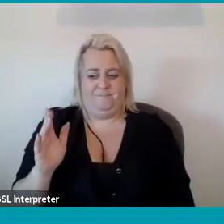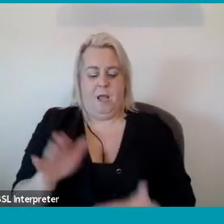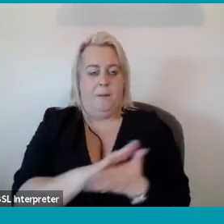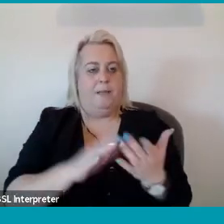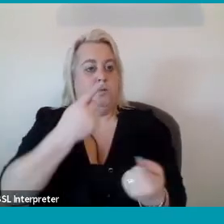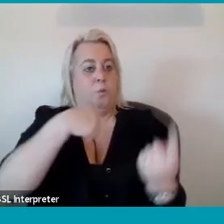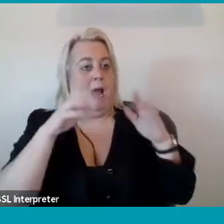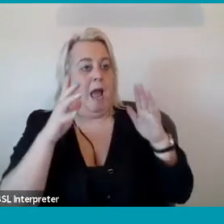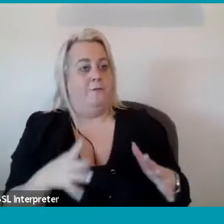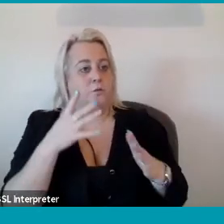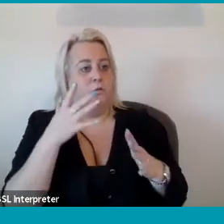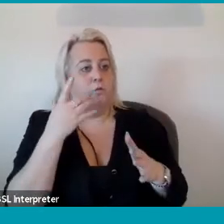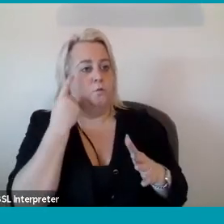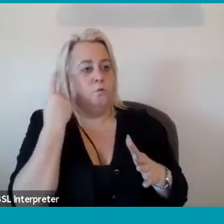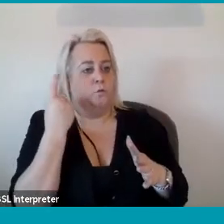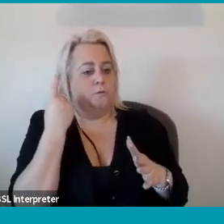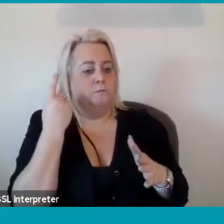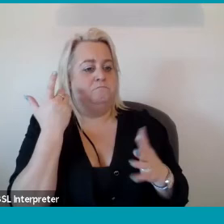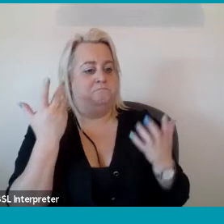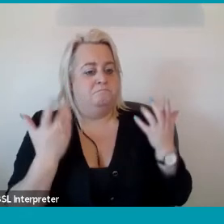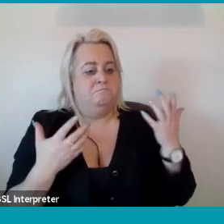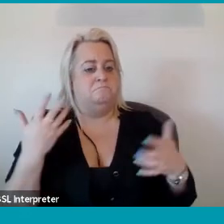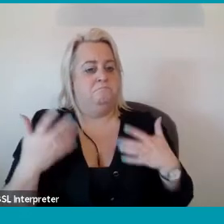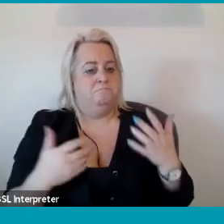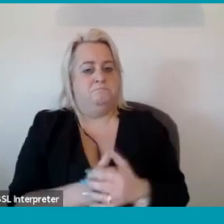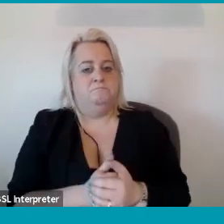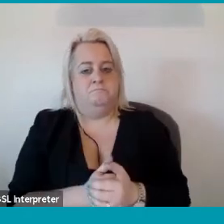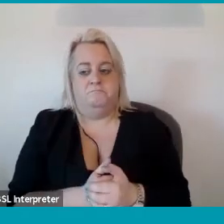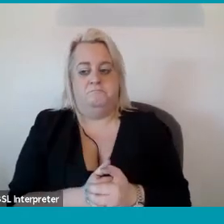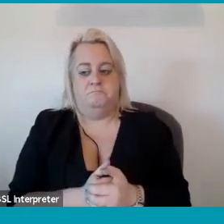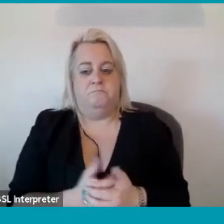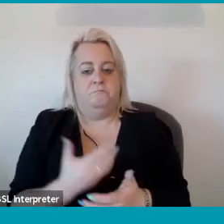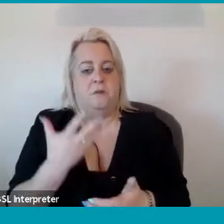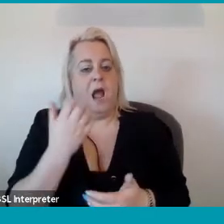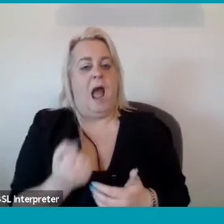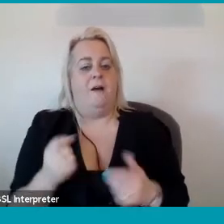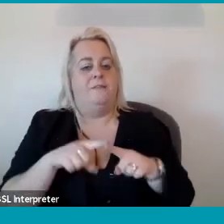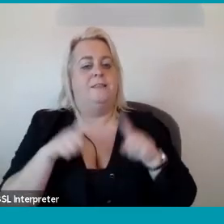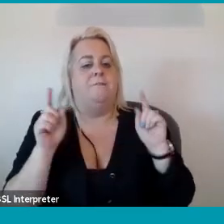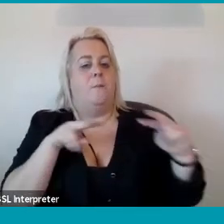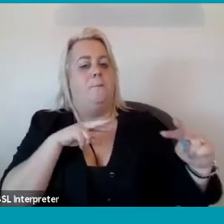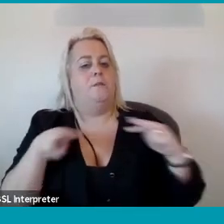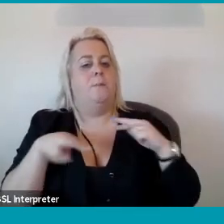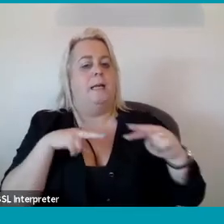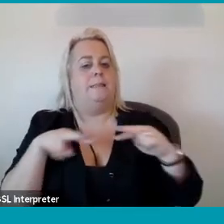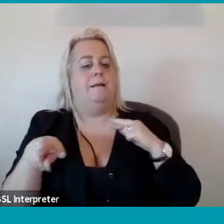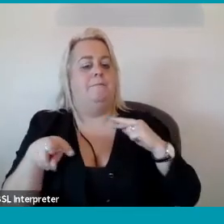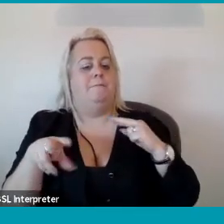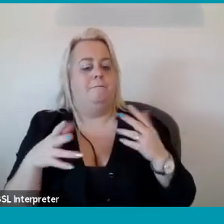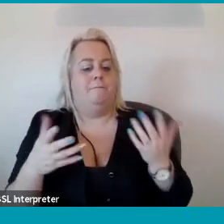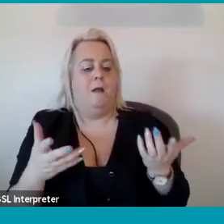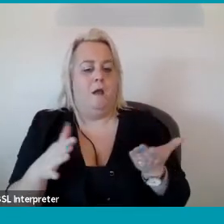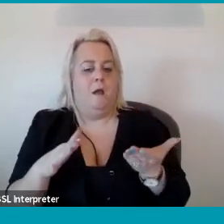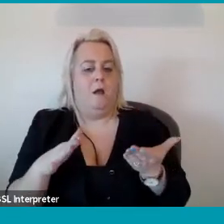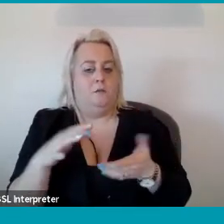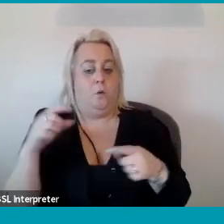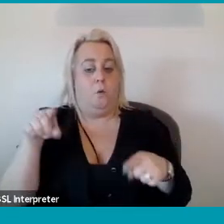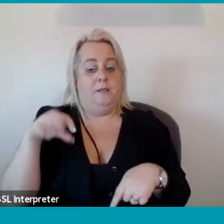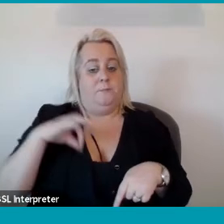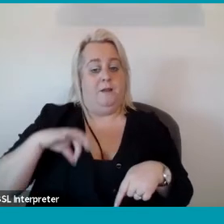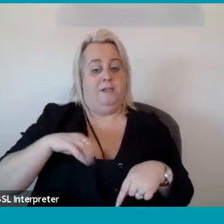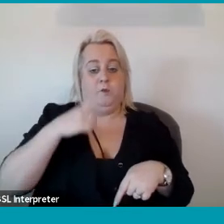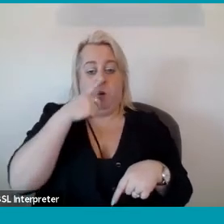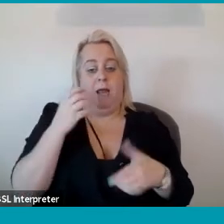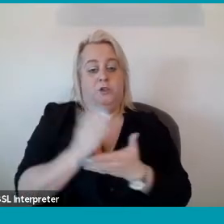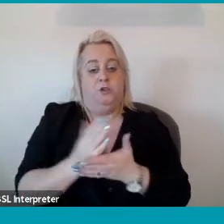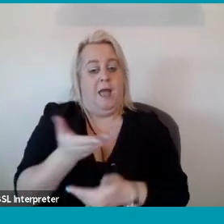It's not going to work. So we have that different perspective, and that's really beneficial as well. And in fact, at Evenbreak, we call